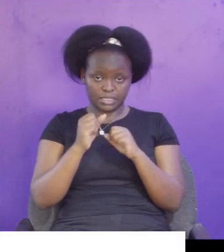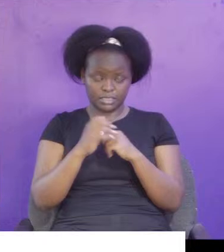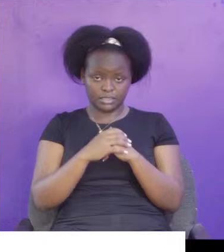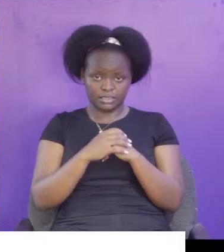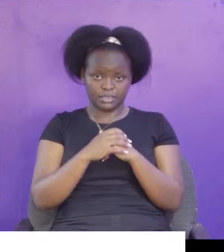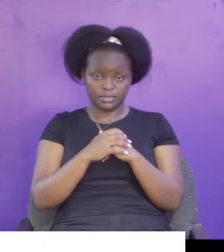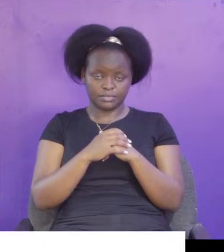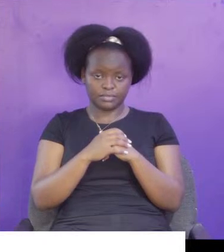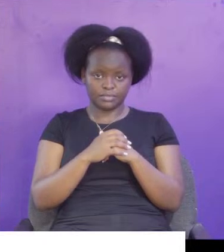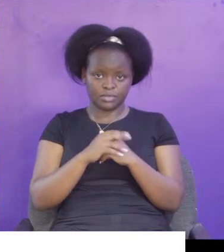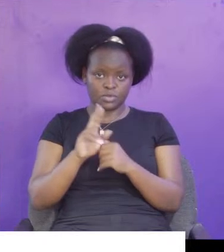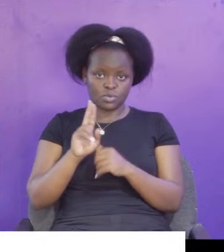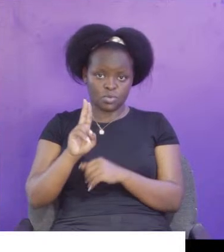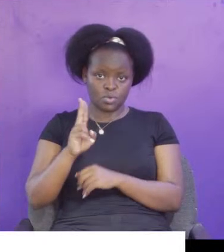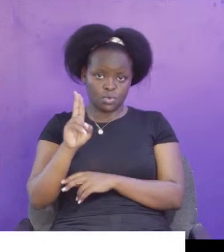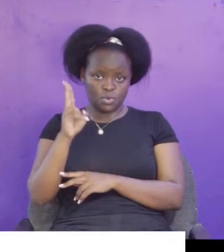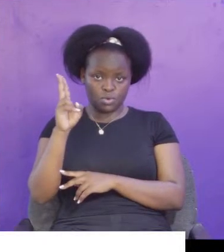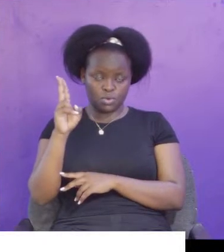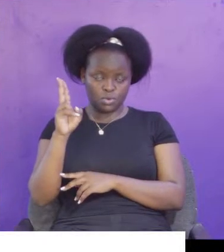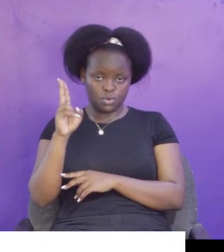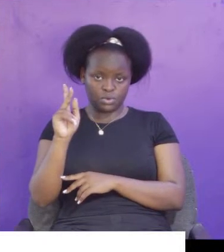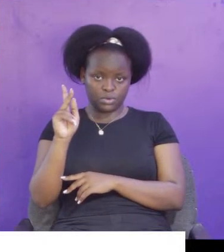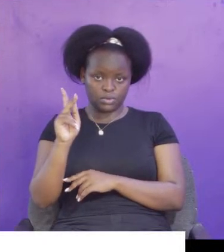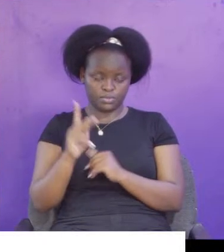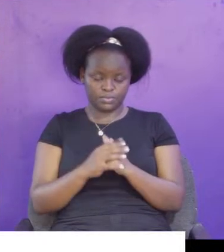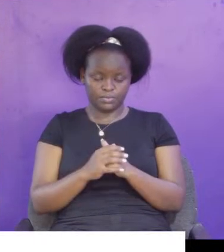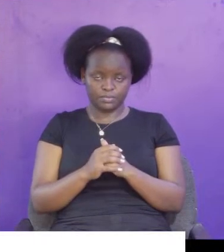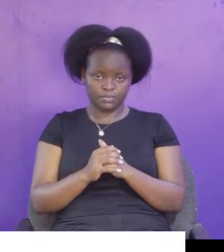President Uhuru Kenyatta,